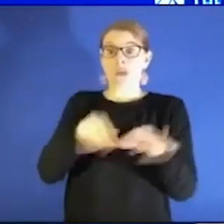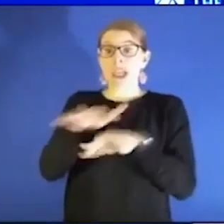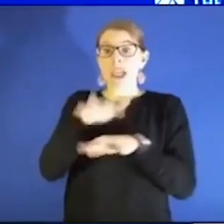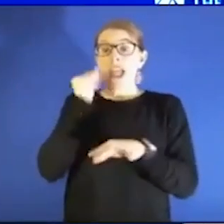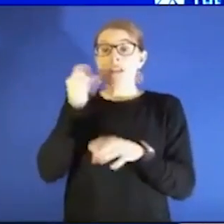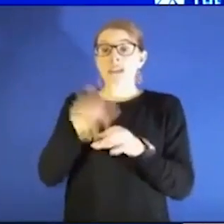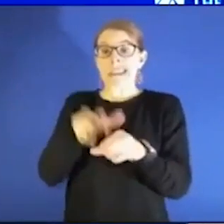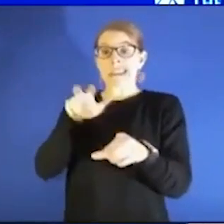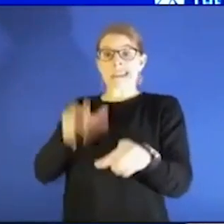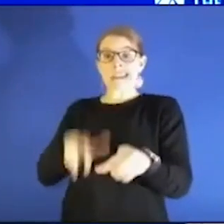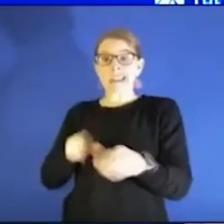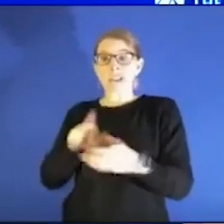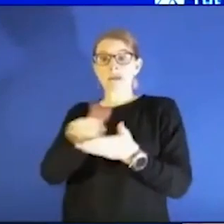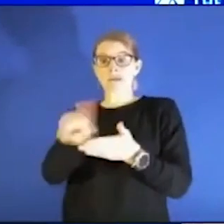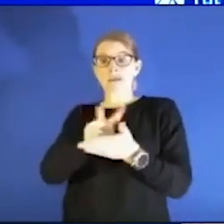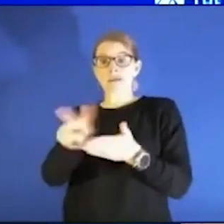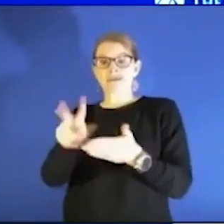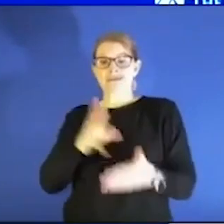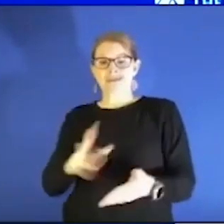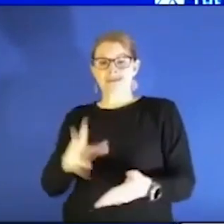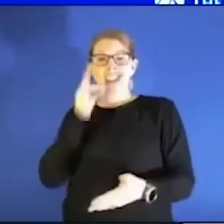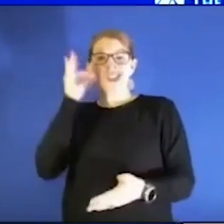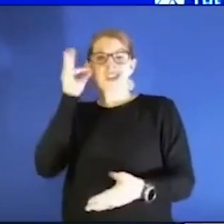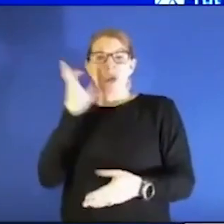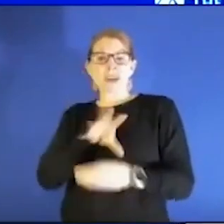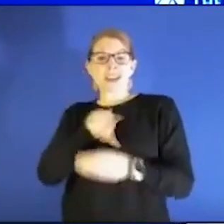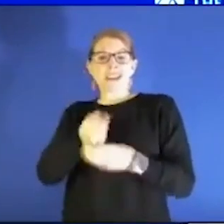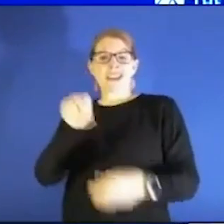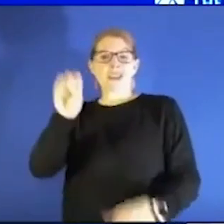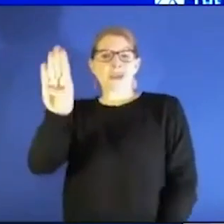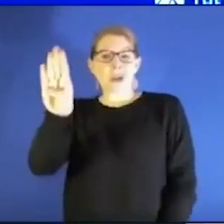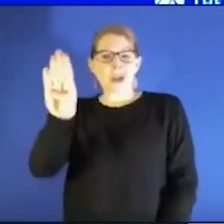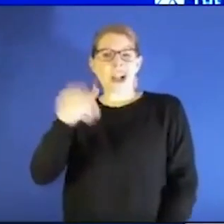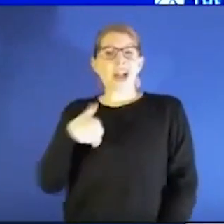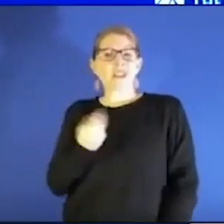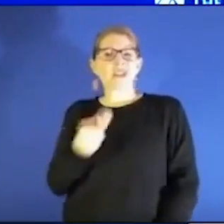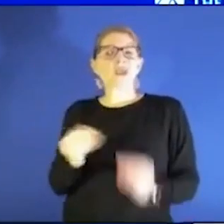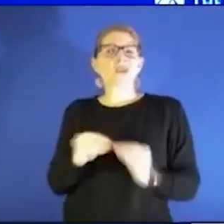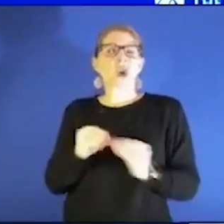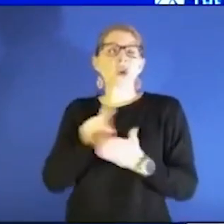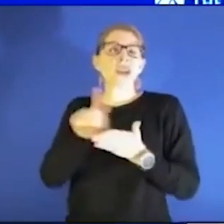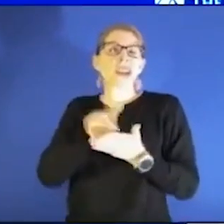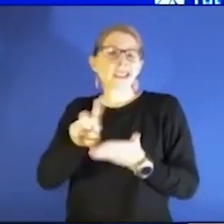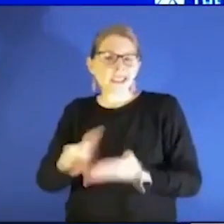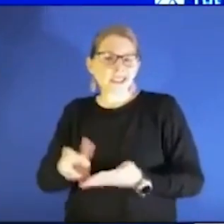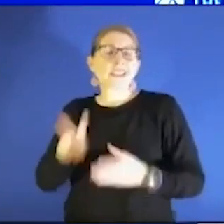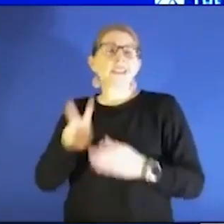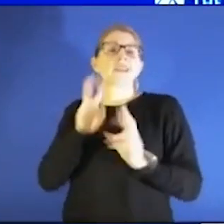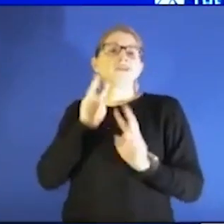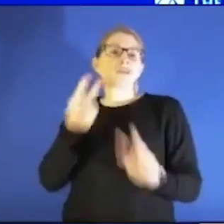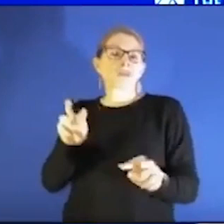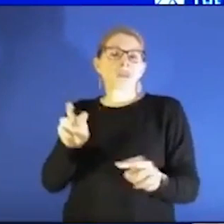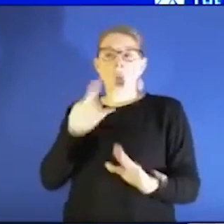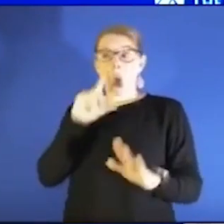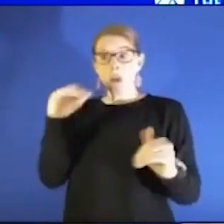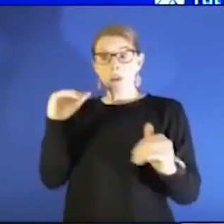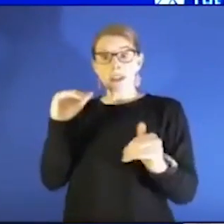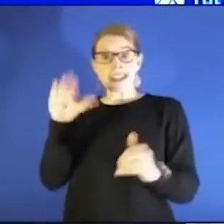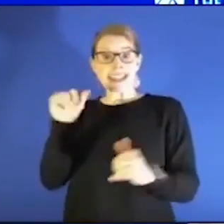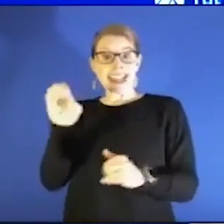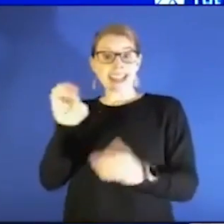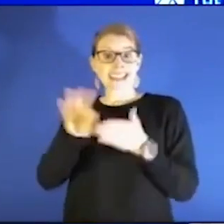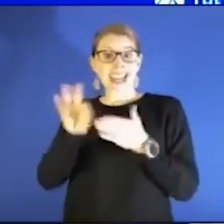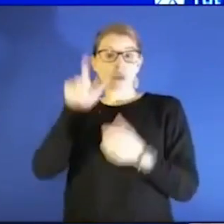weeks, I mean, the Chiefs are going to be in the Super Bowl, so we have a few more weeks to be able to do that. Hopefully the case counts will go down within that time as well.